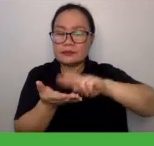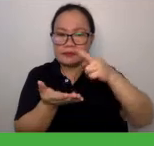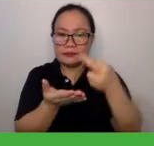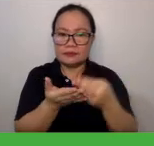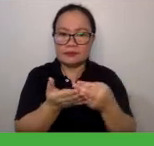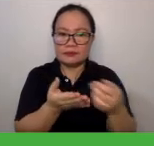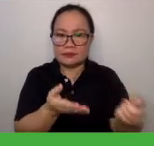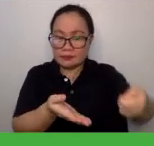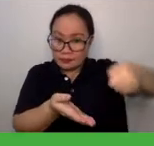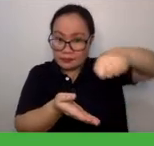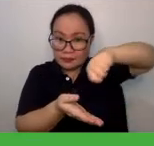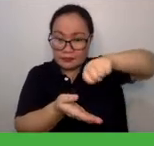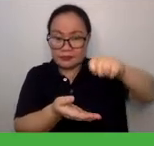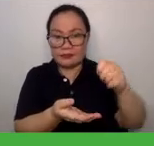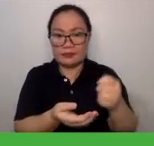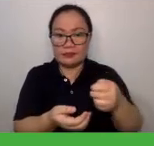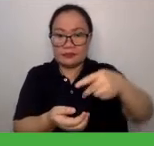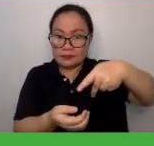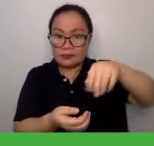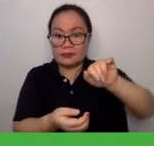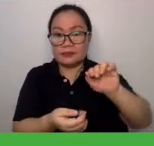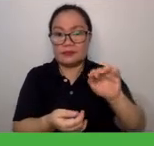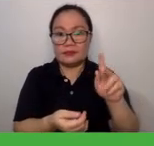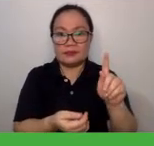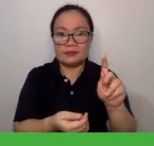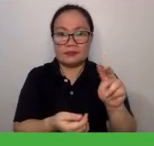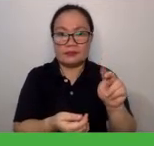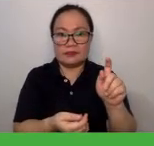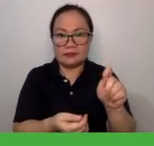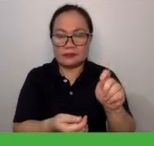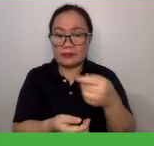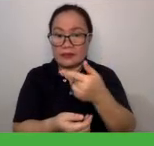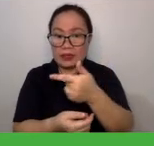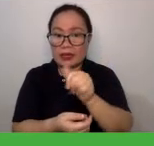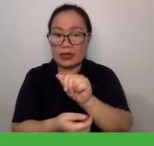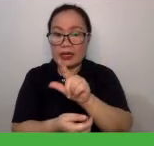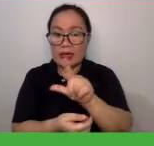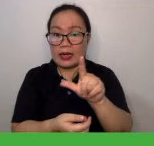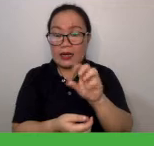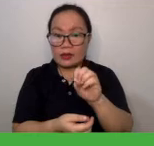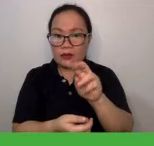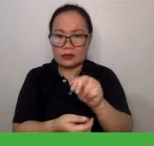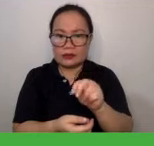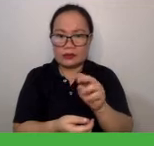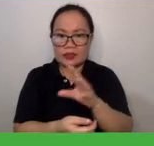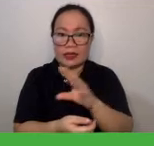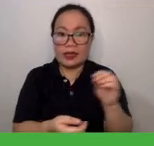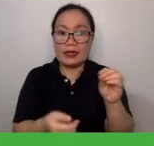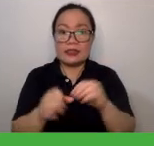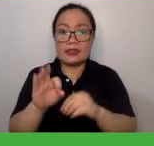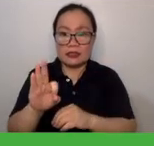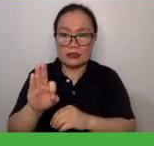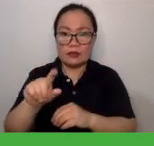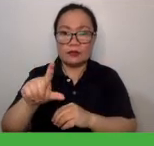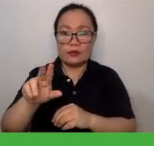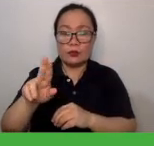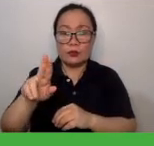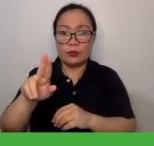units. Cups, pint, and then gallon, and of course, yung fluid ounce.